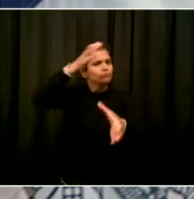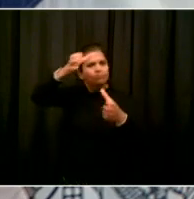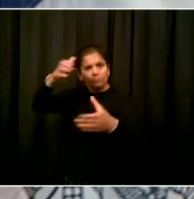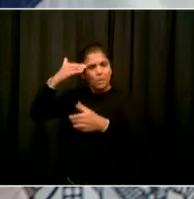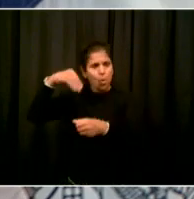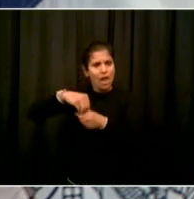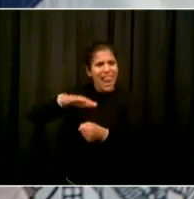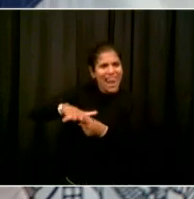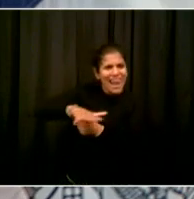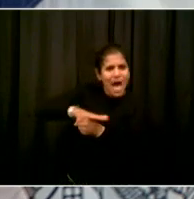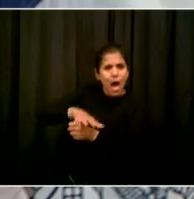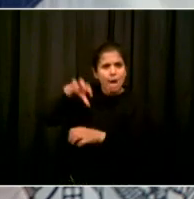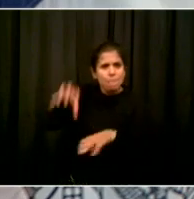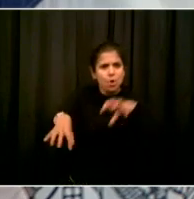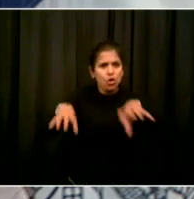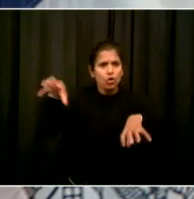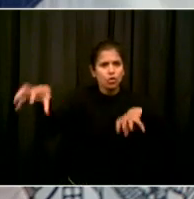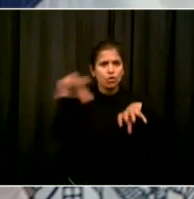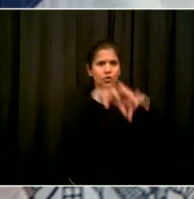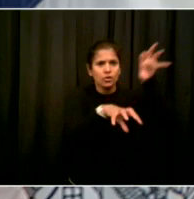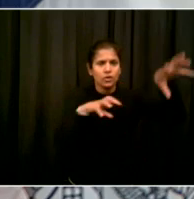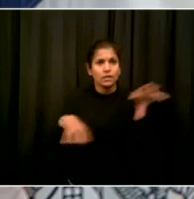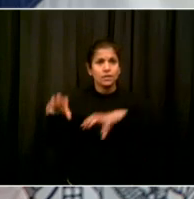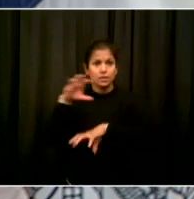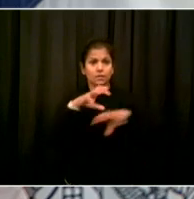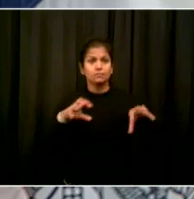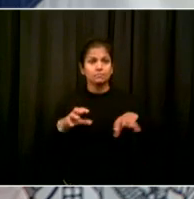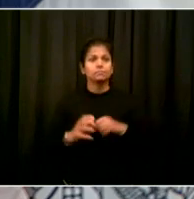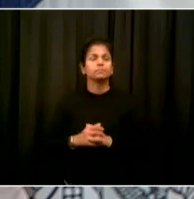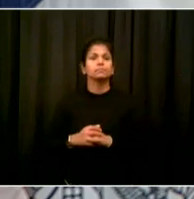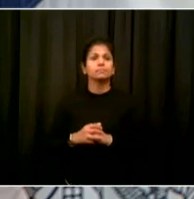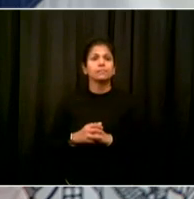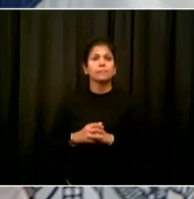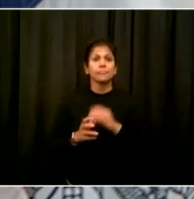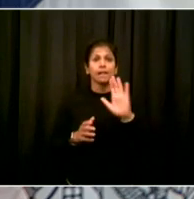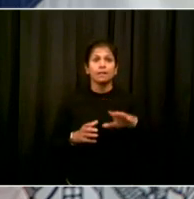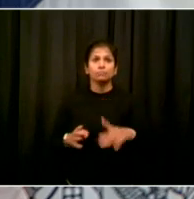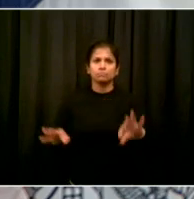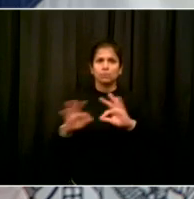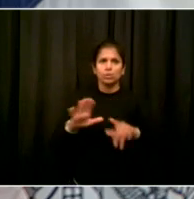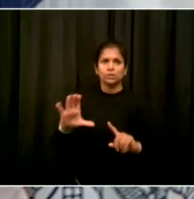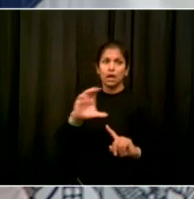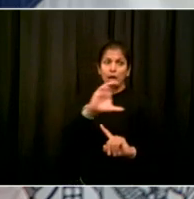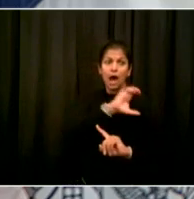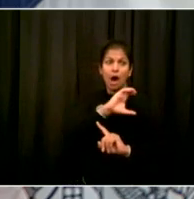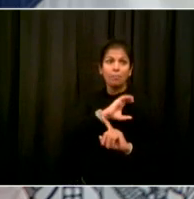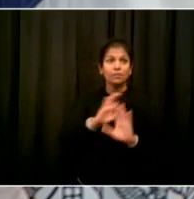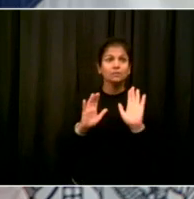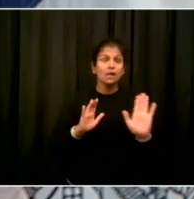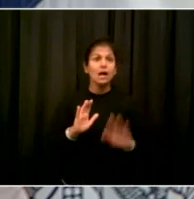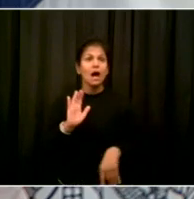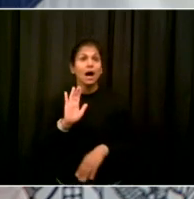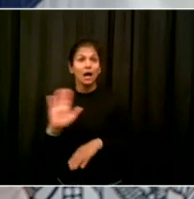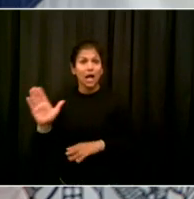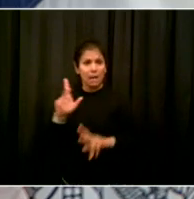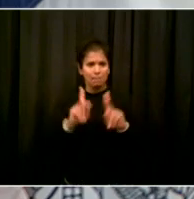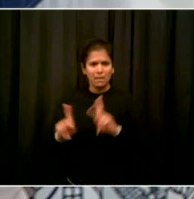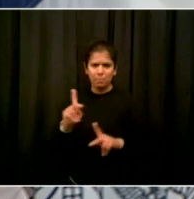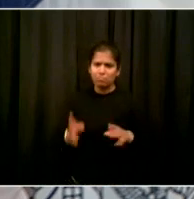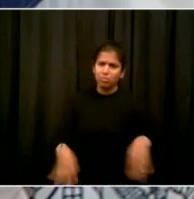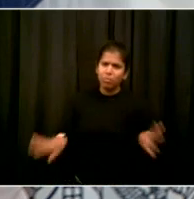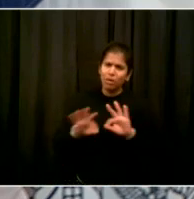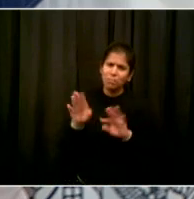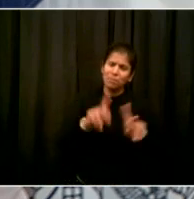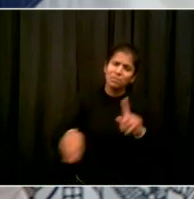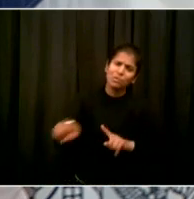people, understands the people is a police force that will be effective. And that's what neighborhood policing has been all about. And these new leaders will